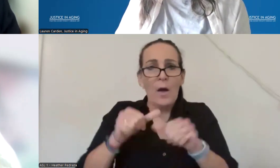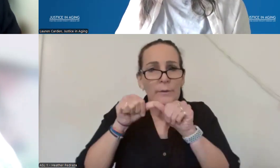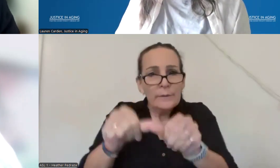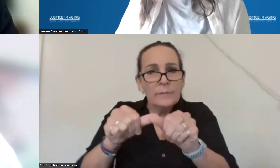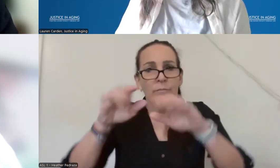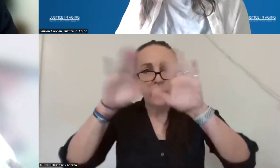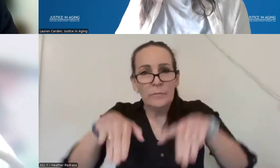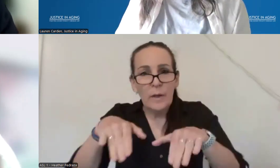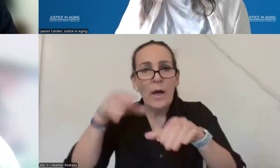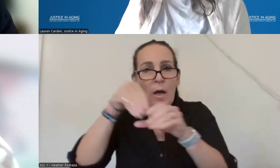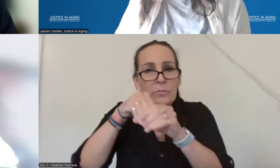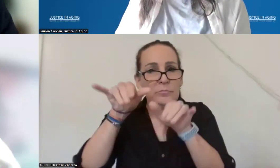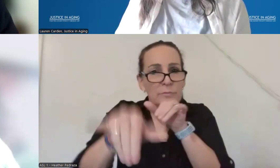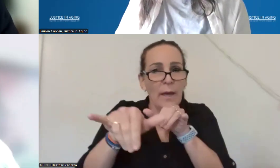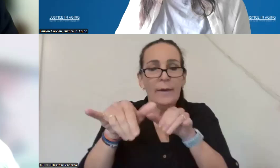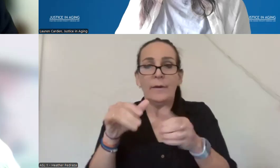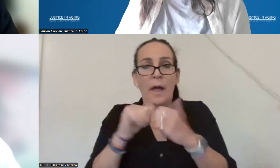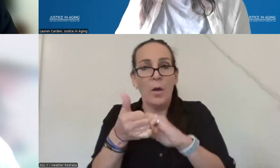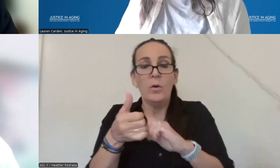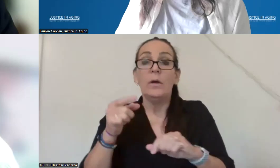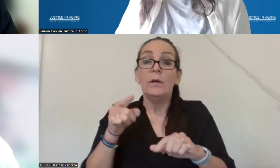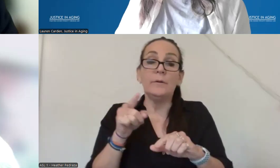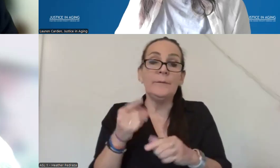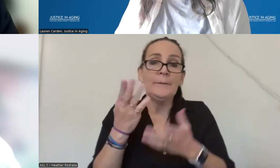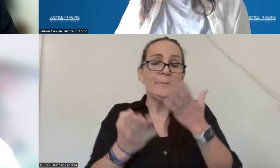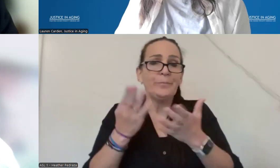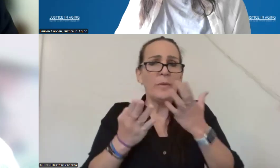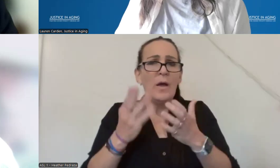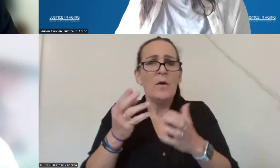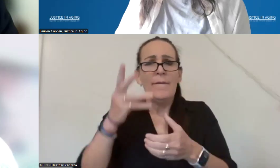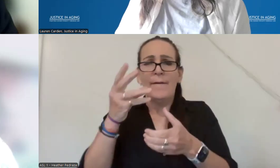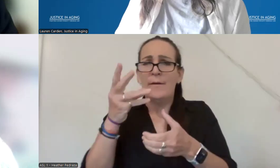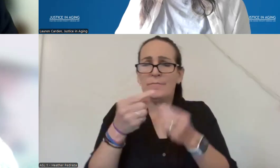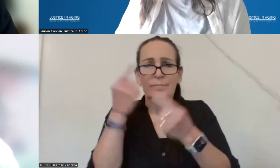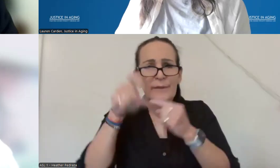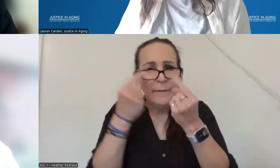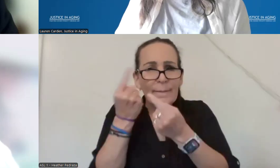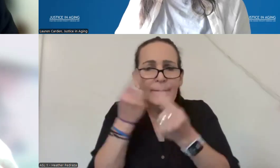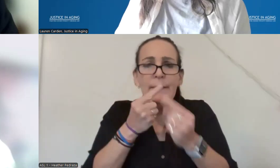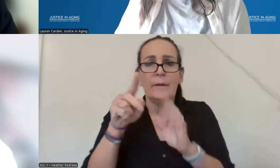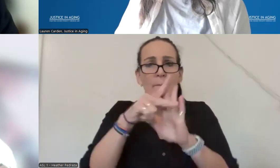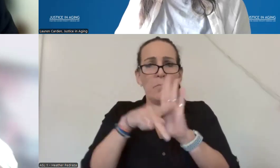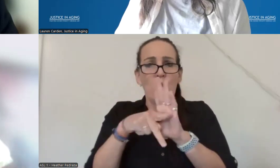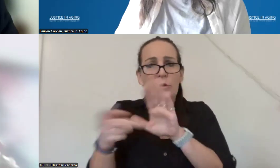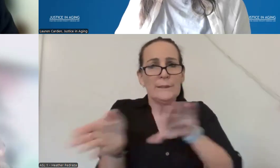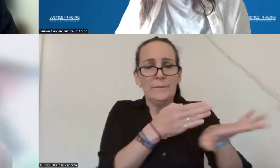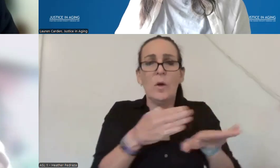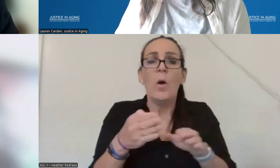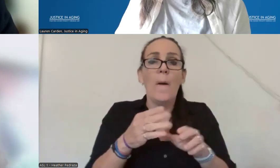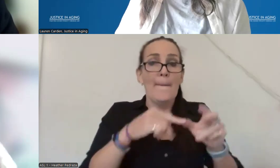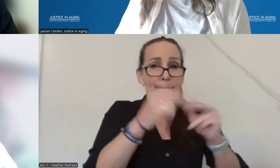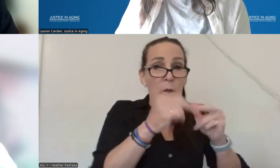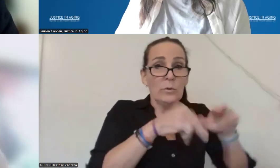extent that we can think about shifting policy from building housing to building campuses that have